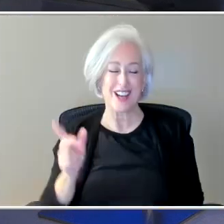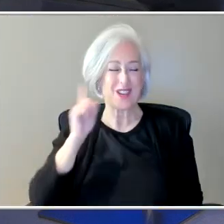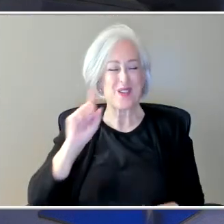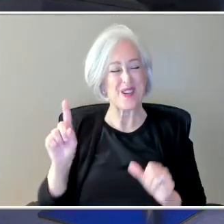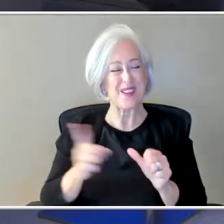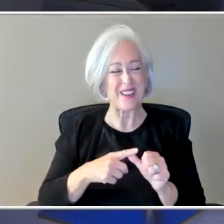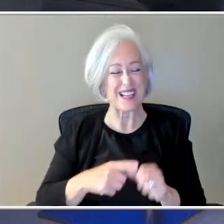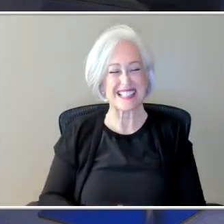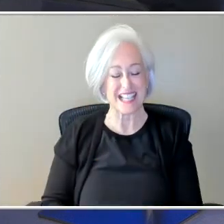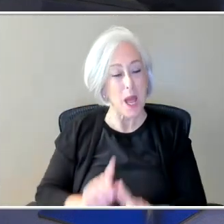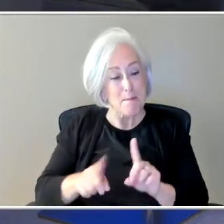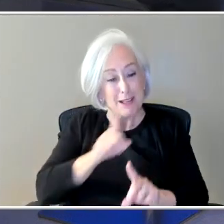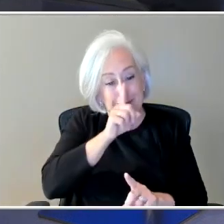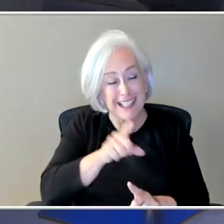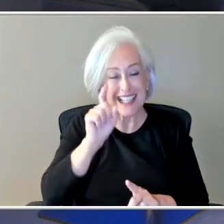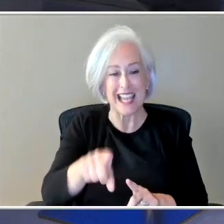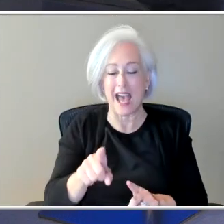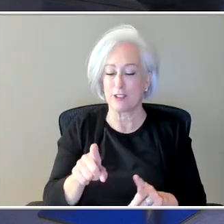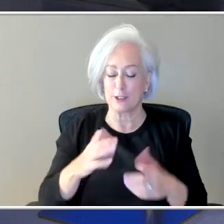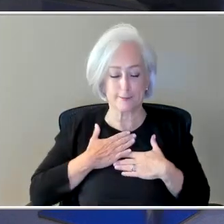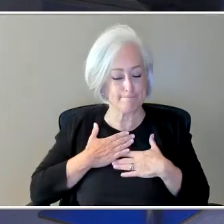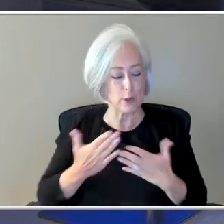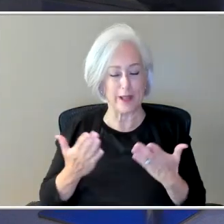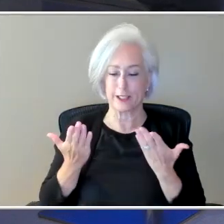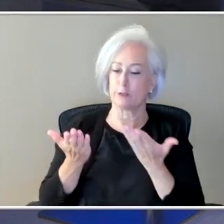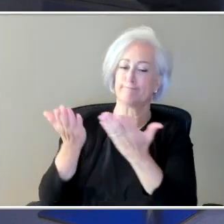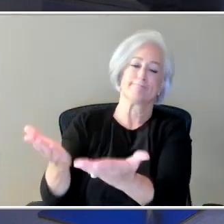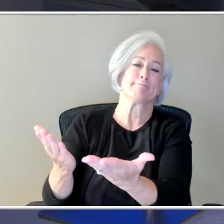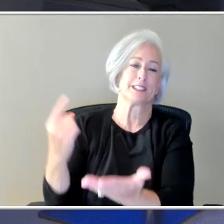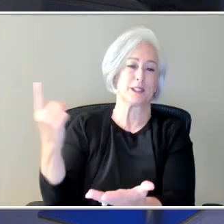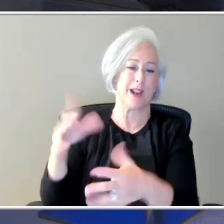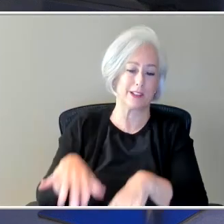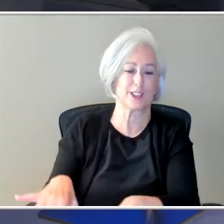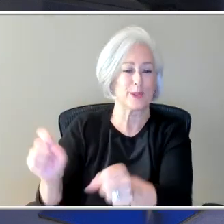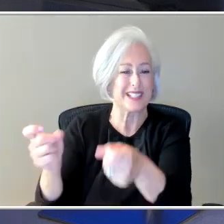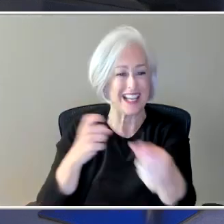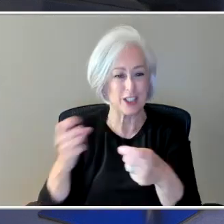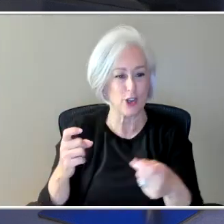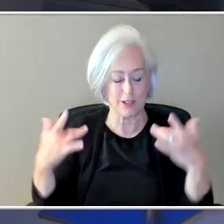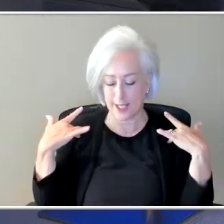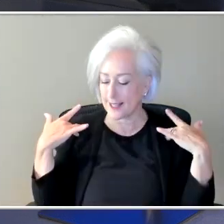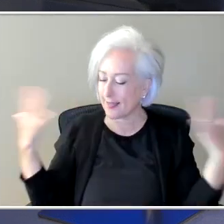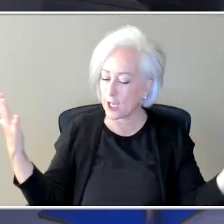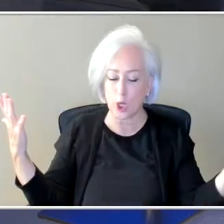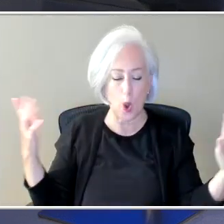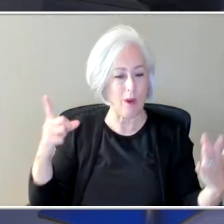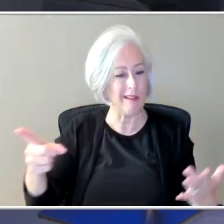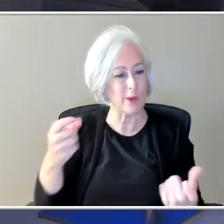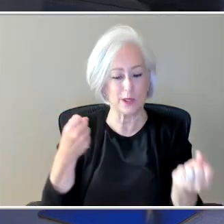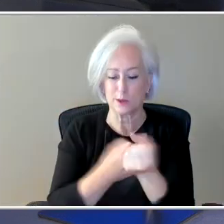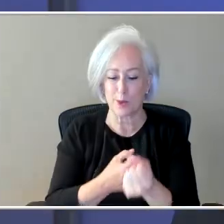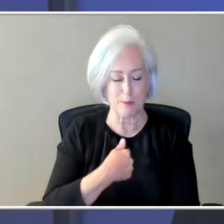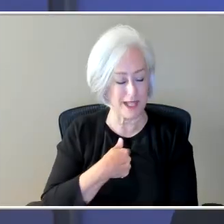But you really have to kind of just hand it over to other people, and you just kind of got to let go and go, you got me, and go with it. I think that's the hardest part